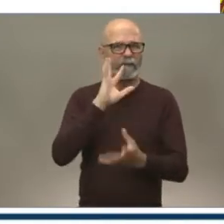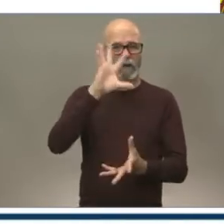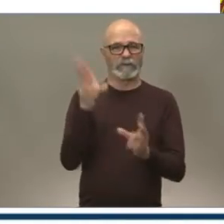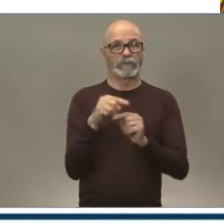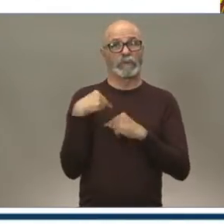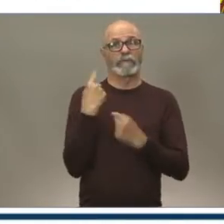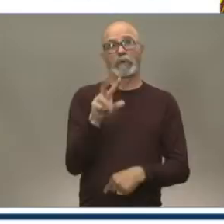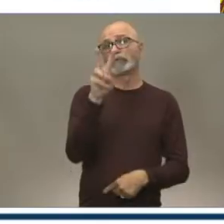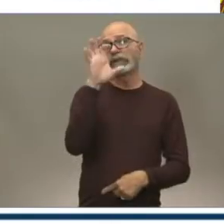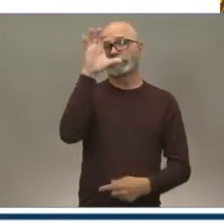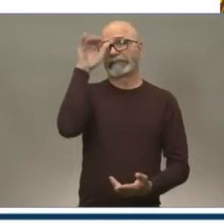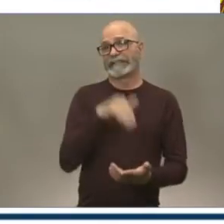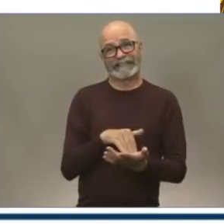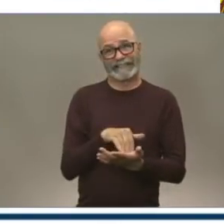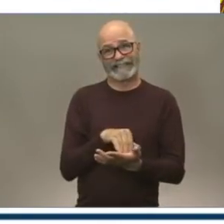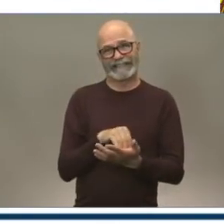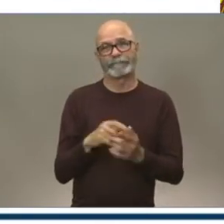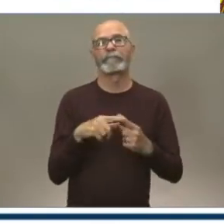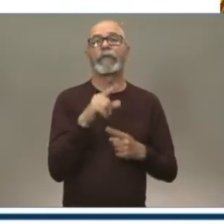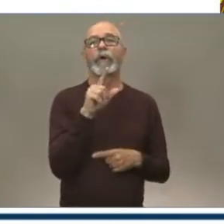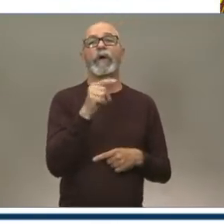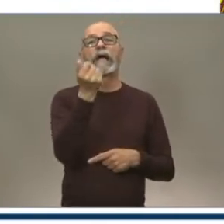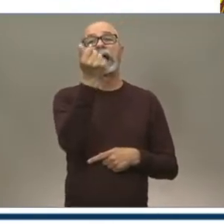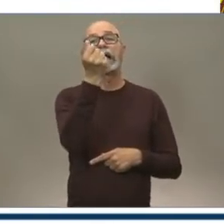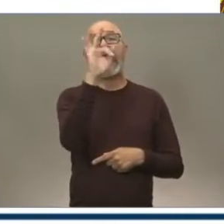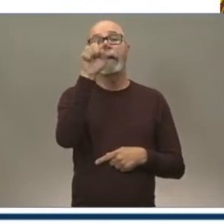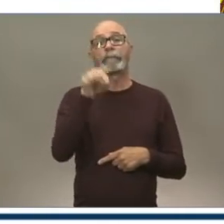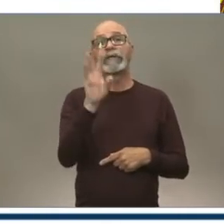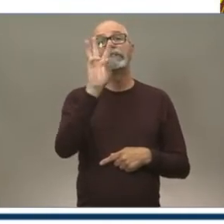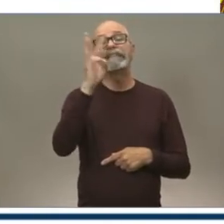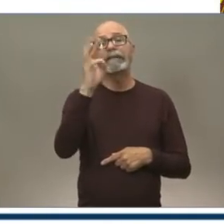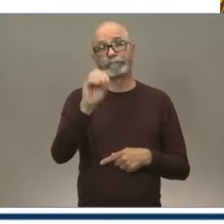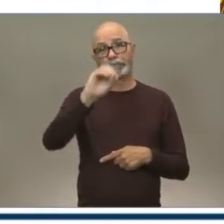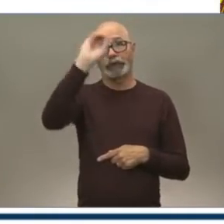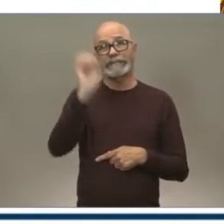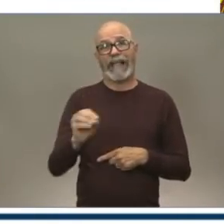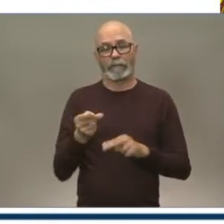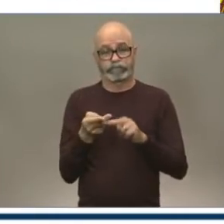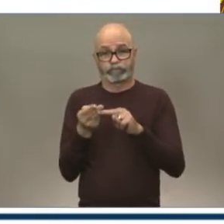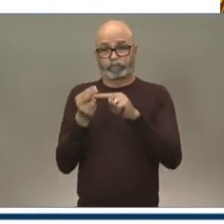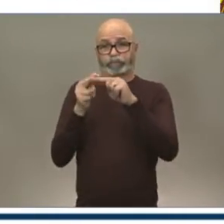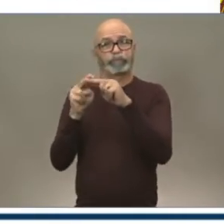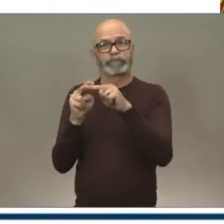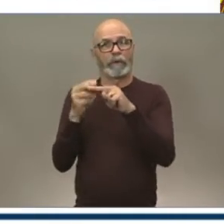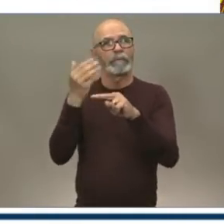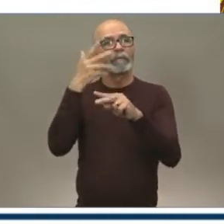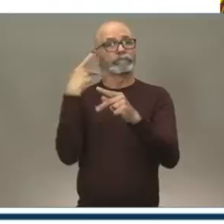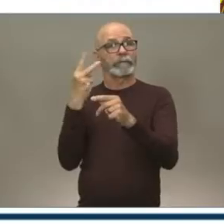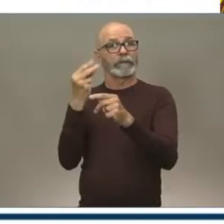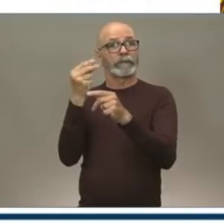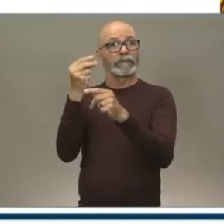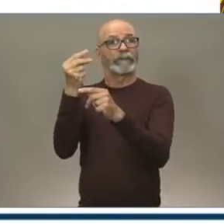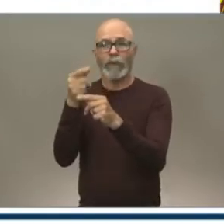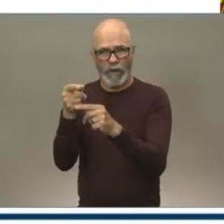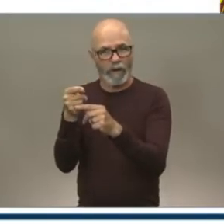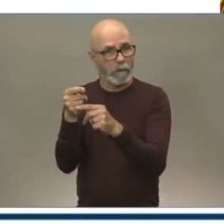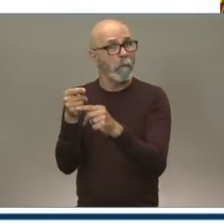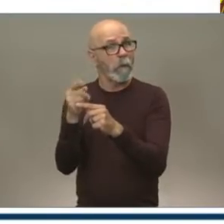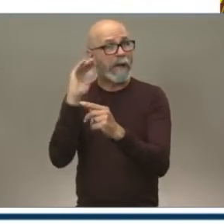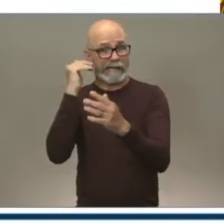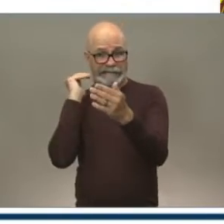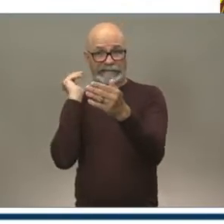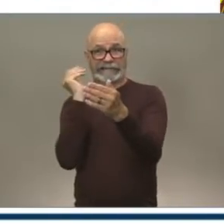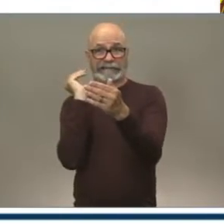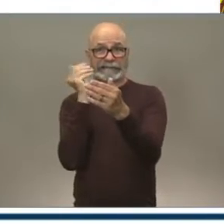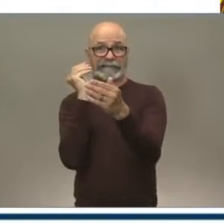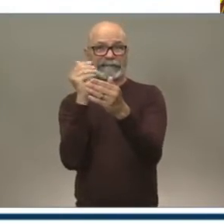19.6% of Nova Scotians receiving their first dose. And we're well ahead of the national average for those that are receiving, that have received their